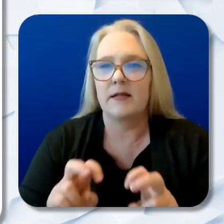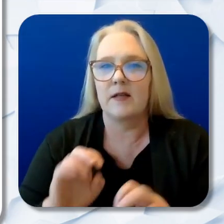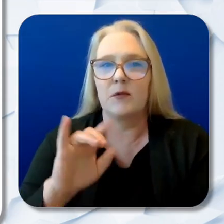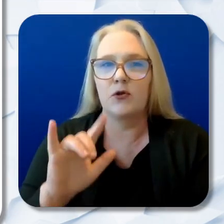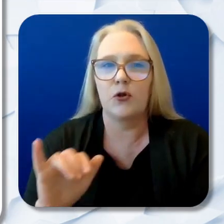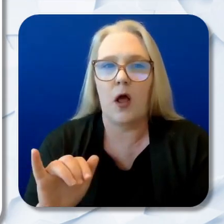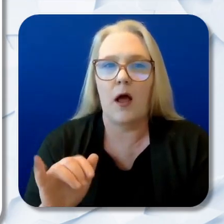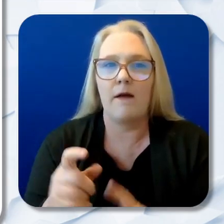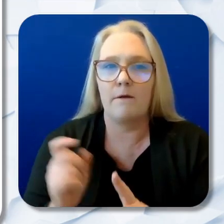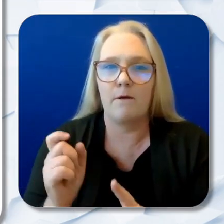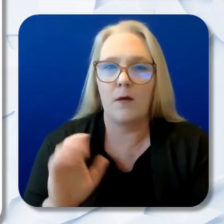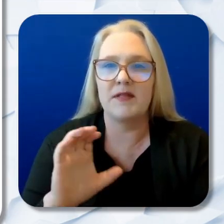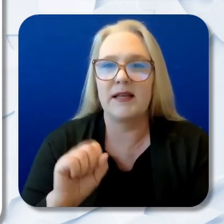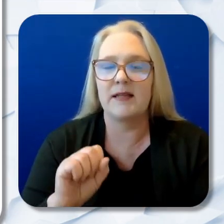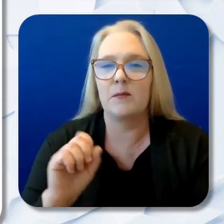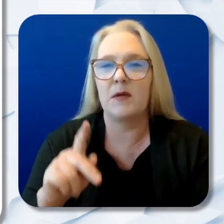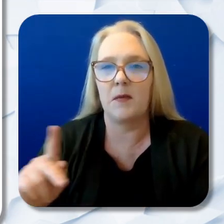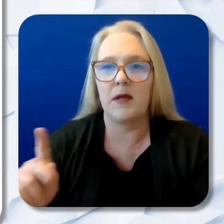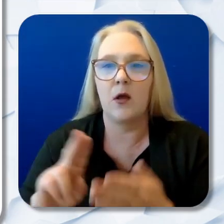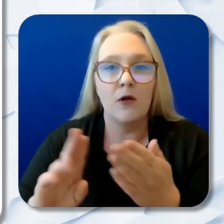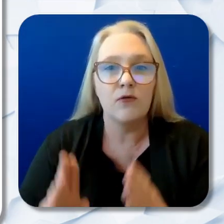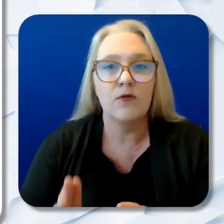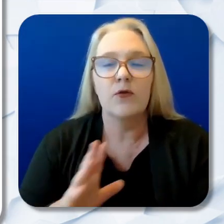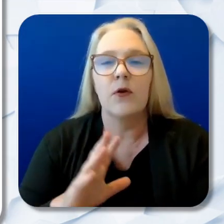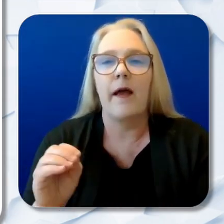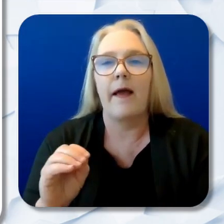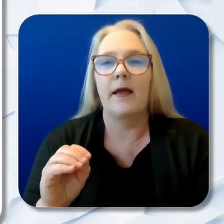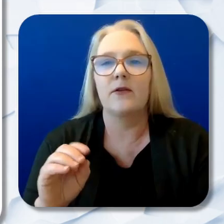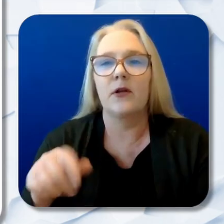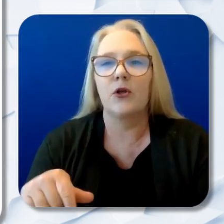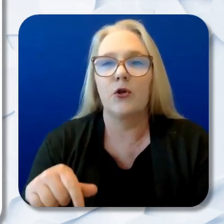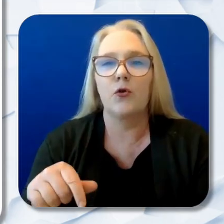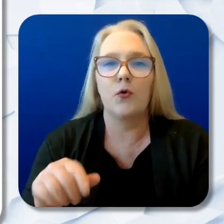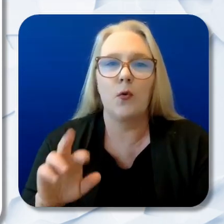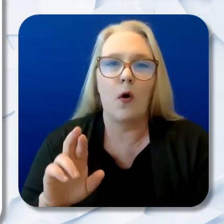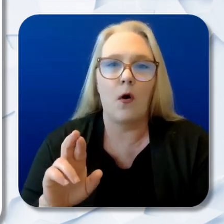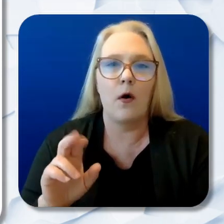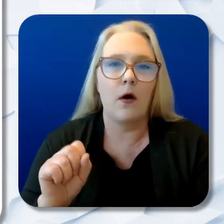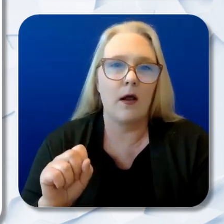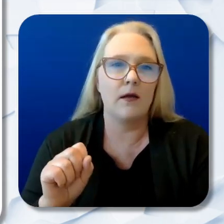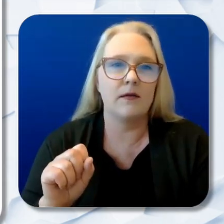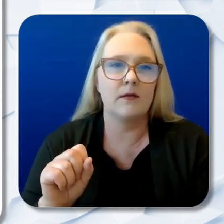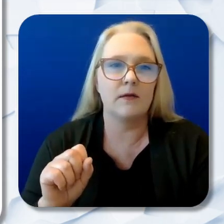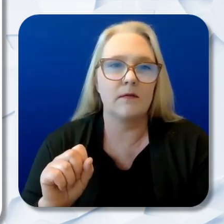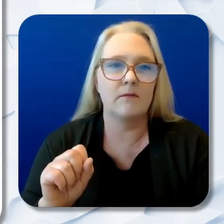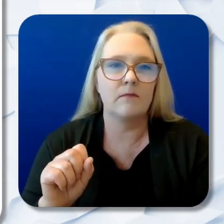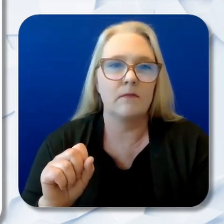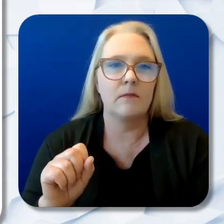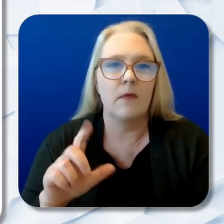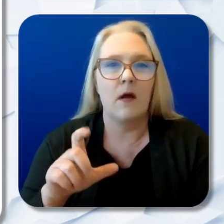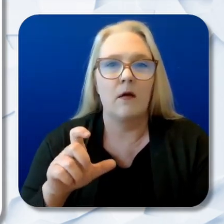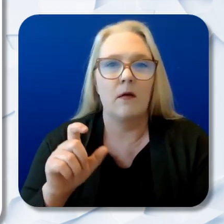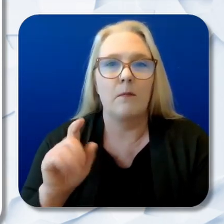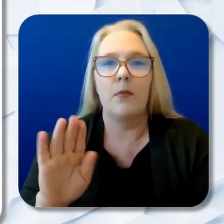from CSPP contractors and CSPP QRIS block grantees, as highlighted by the